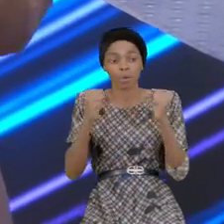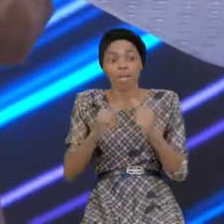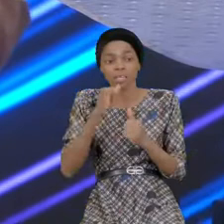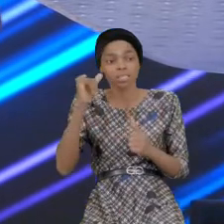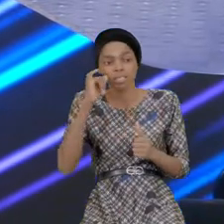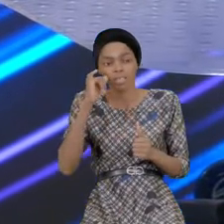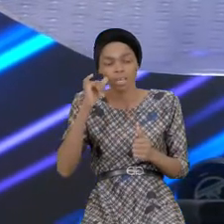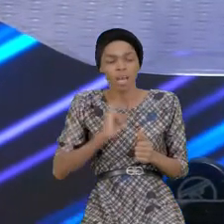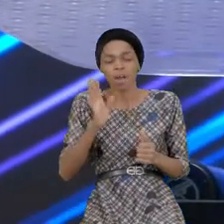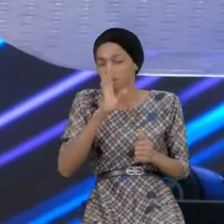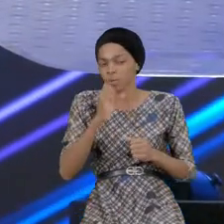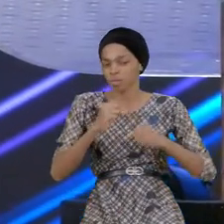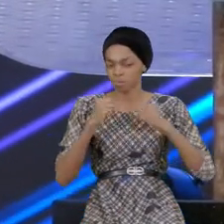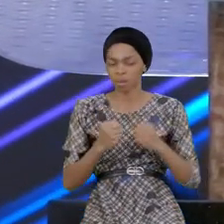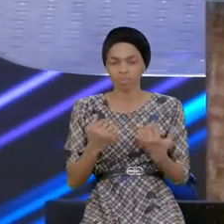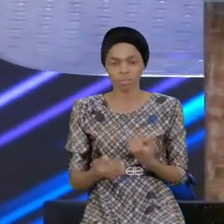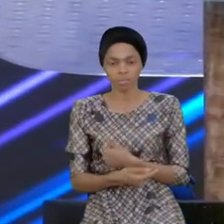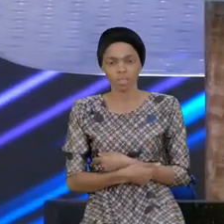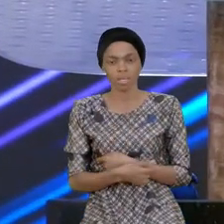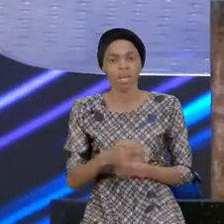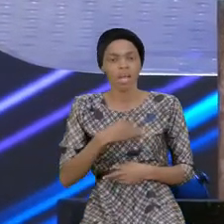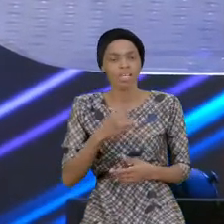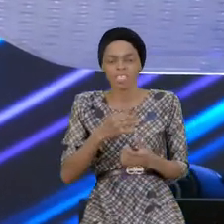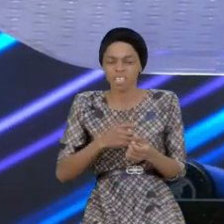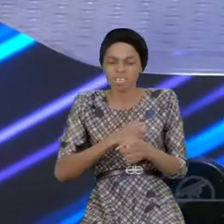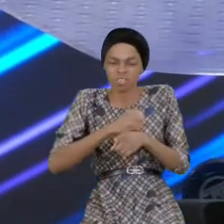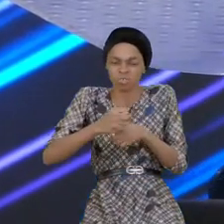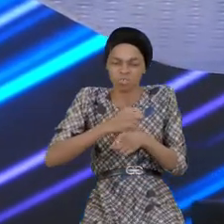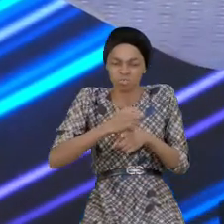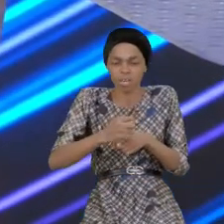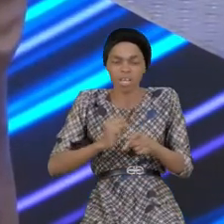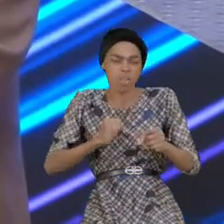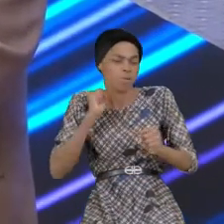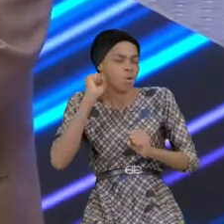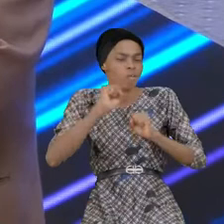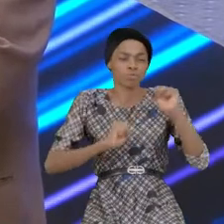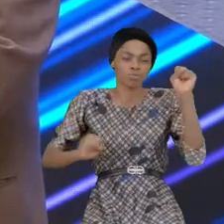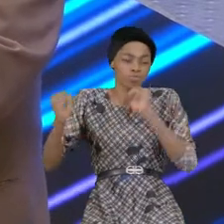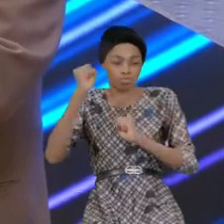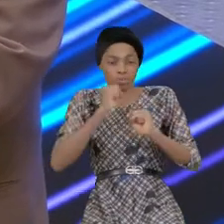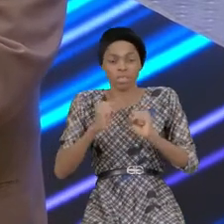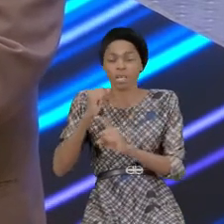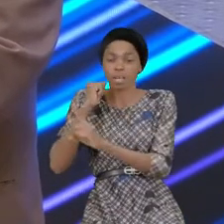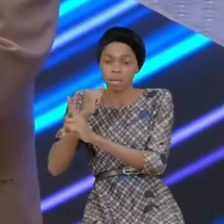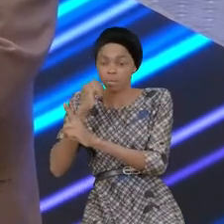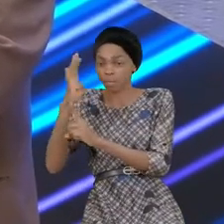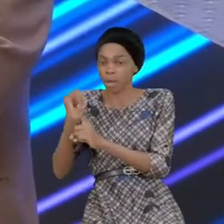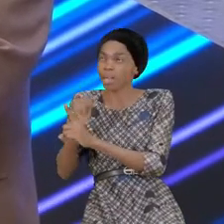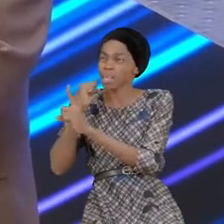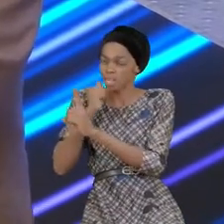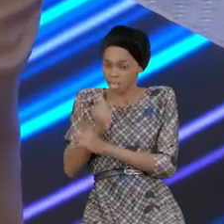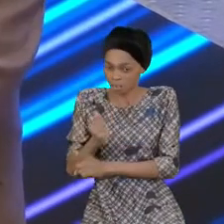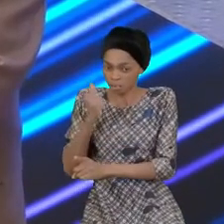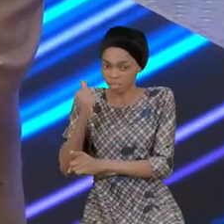He's striving, he's training, is for himself, by himself, to